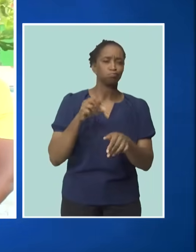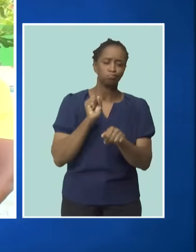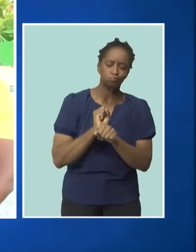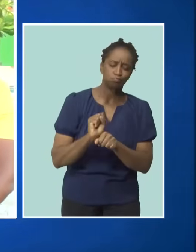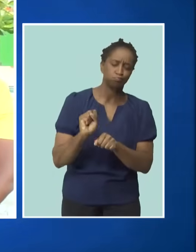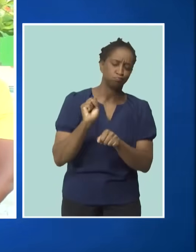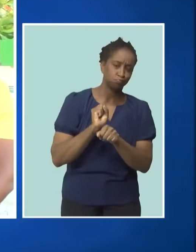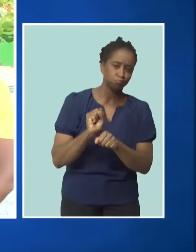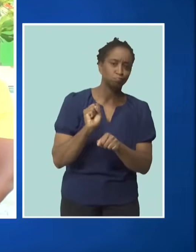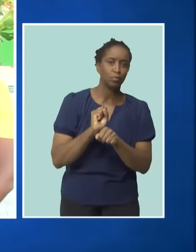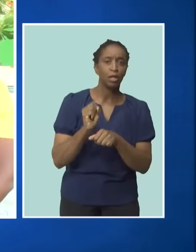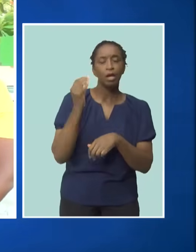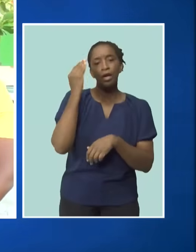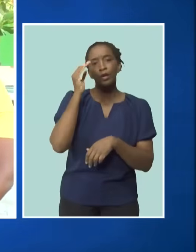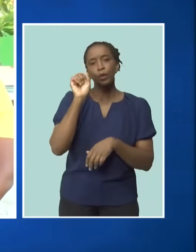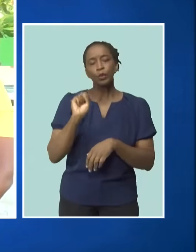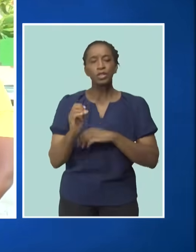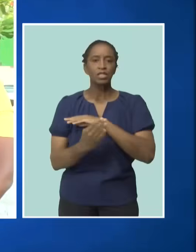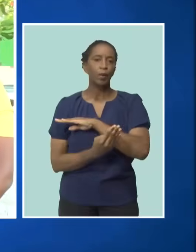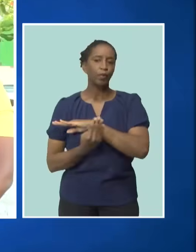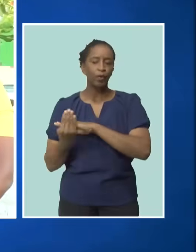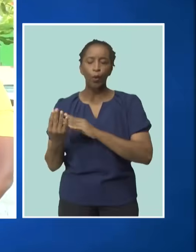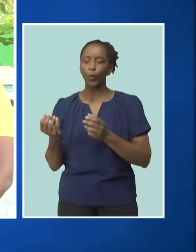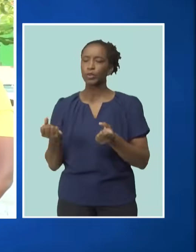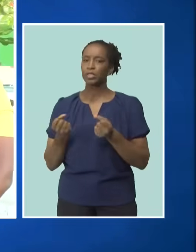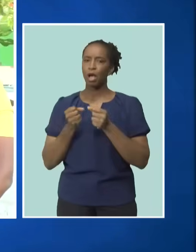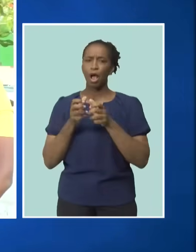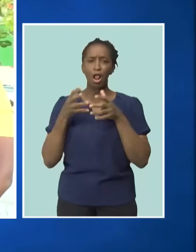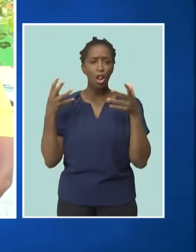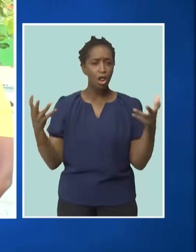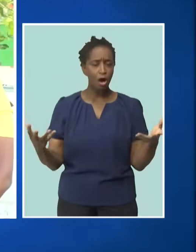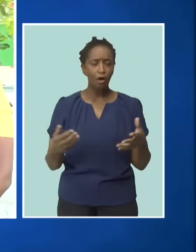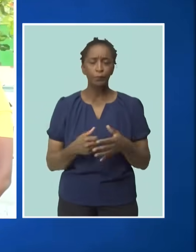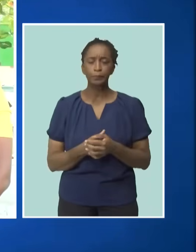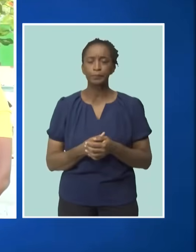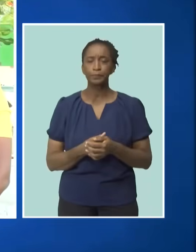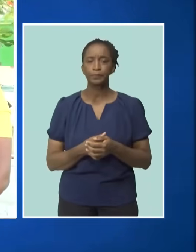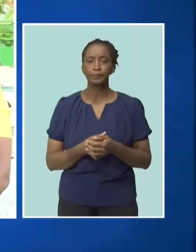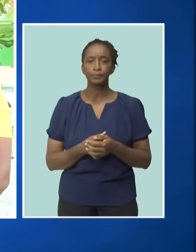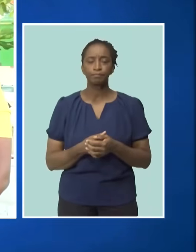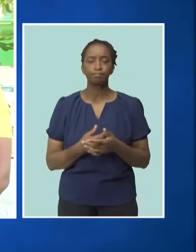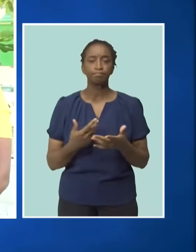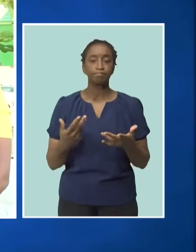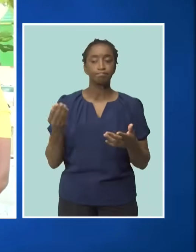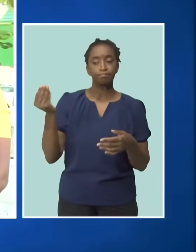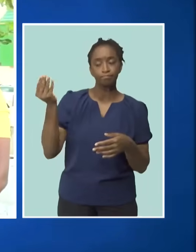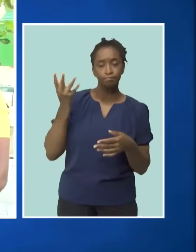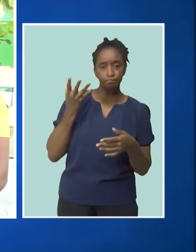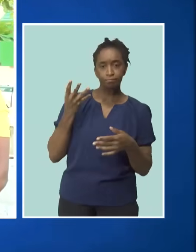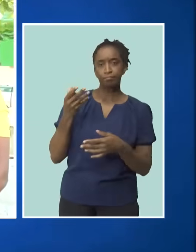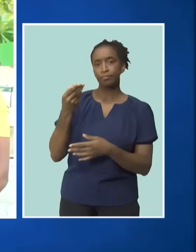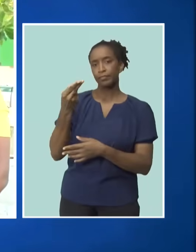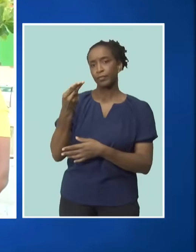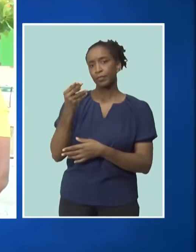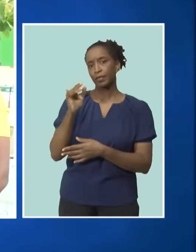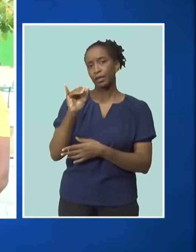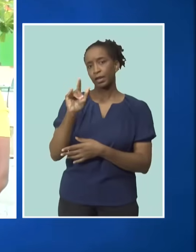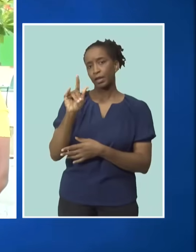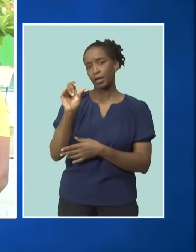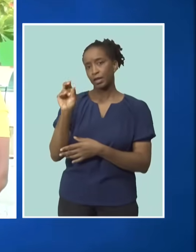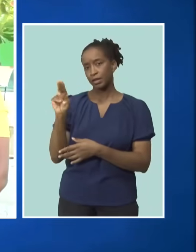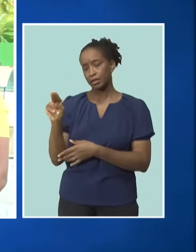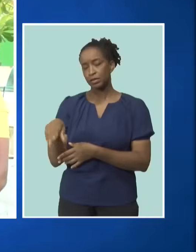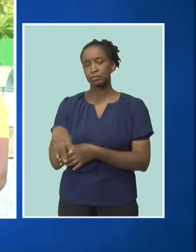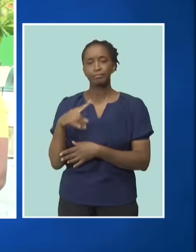look at there as well. I know I heard reports that Hilton has a lot, Silver Sands